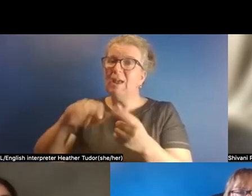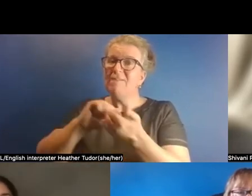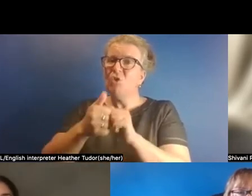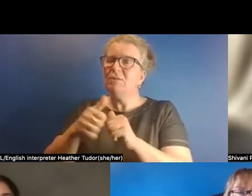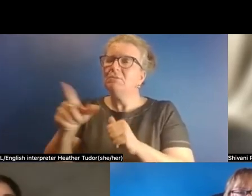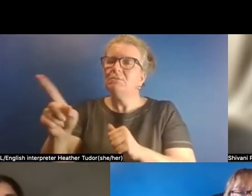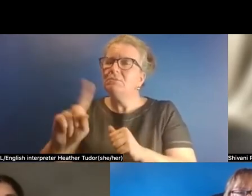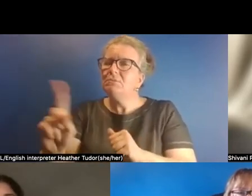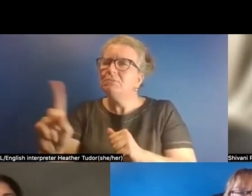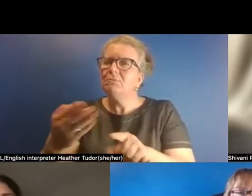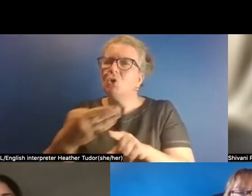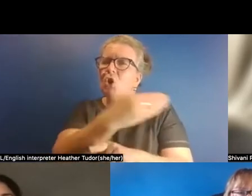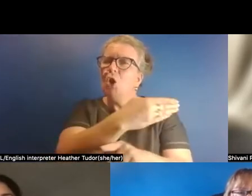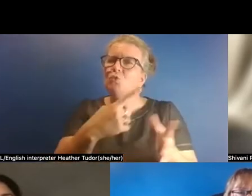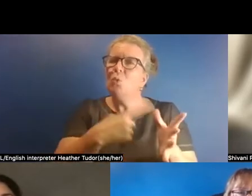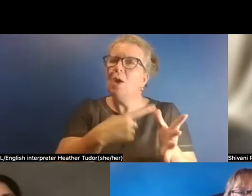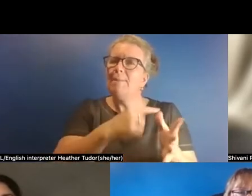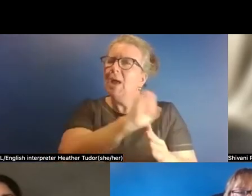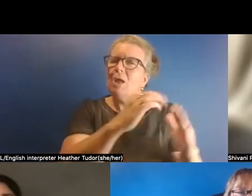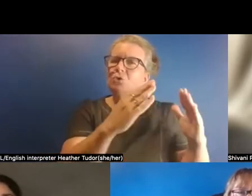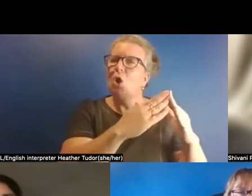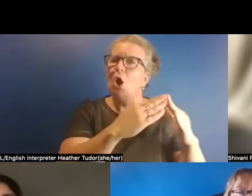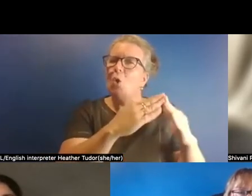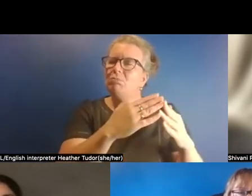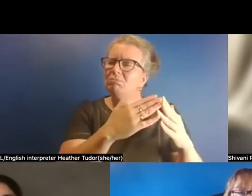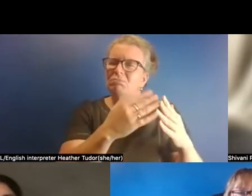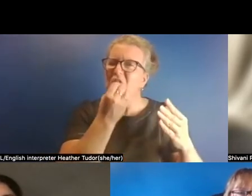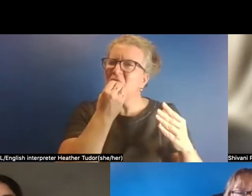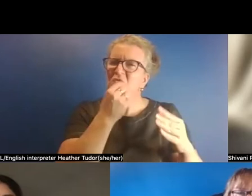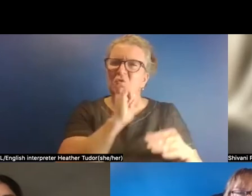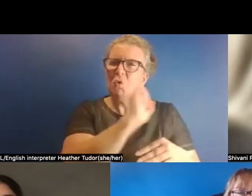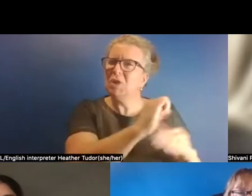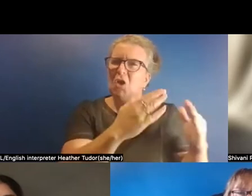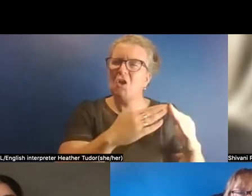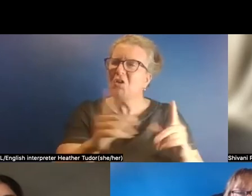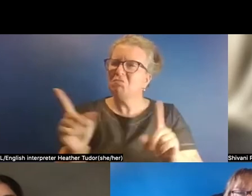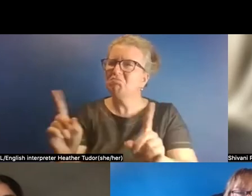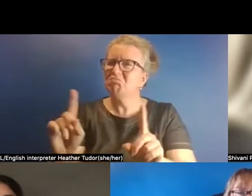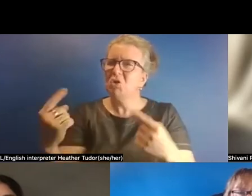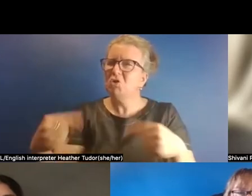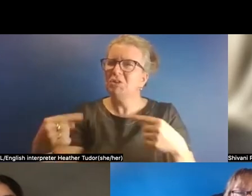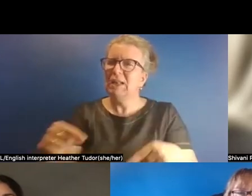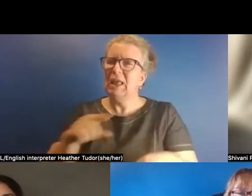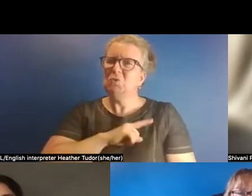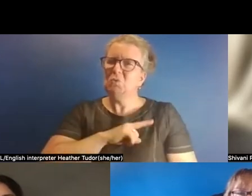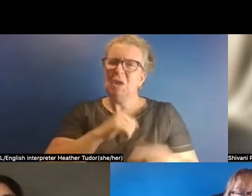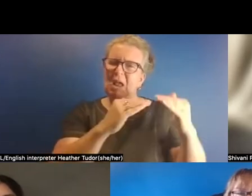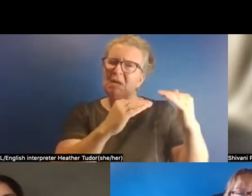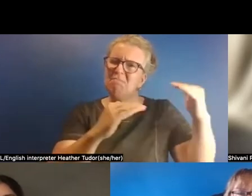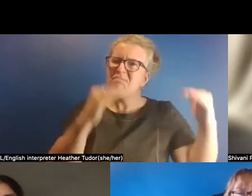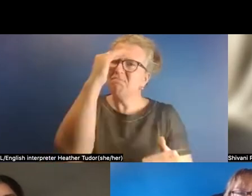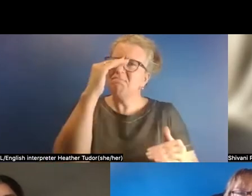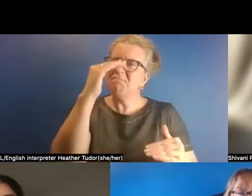eat because she's from lower caste. And I couldn't understand what is this,